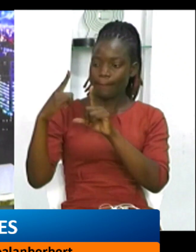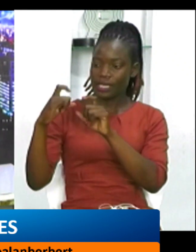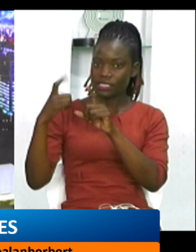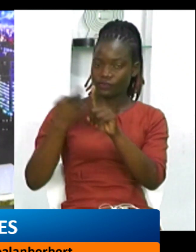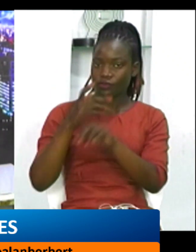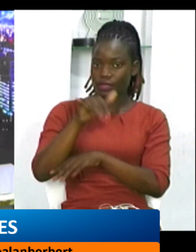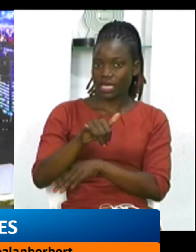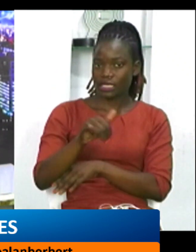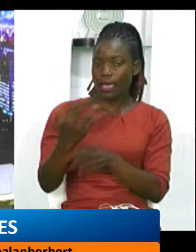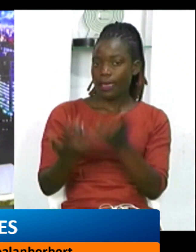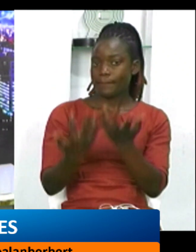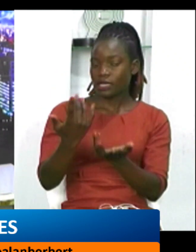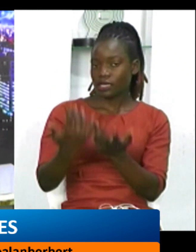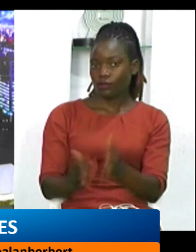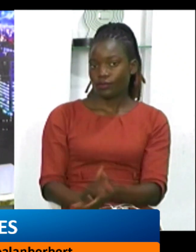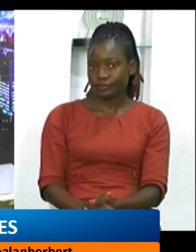from Baringo.